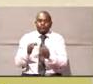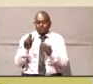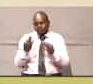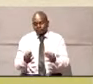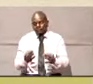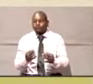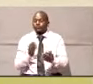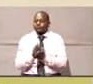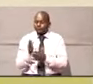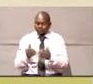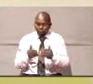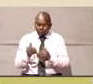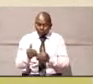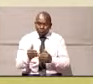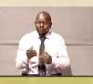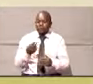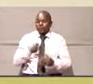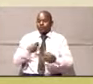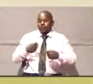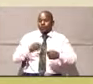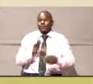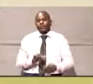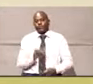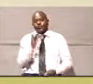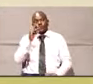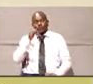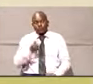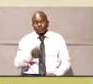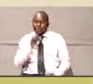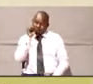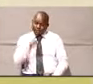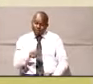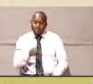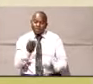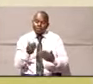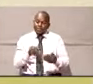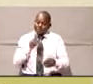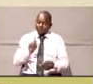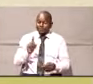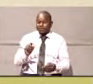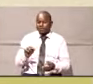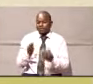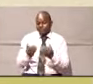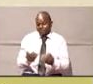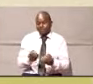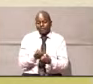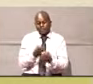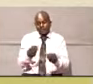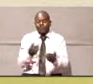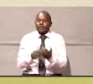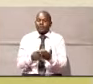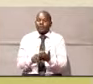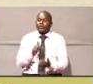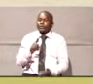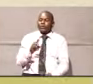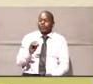need to really put forward. As for me, who will want to fly tomorrow, yes, it may be that cheap. It's a cheaper right now with most of the airline, $100